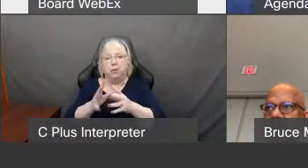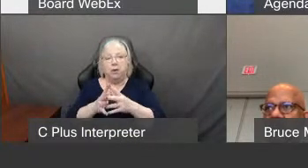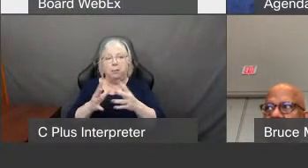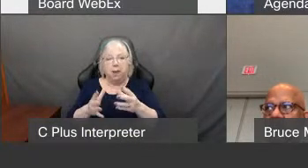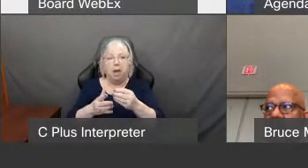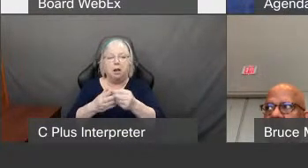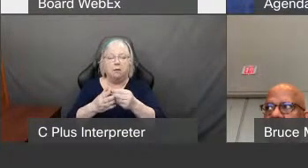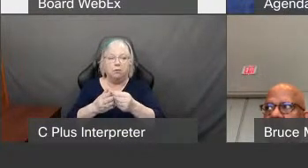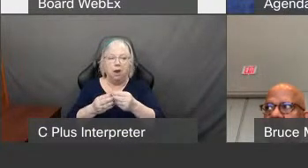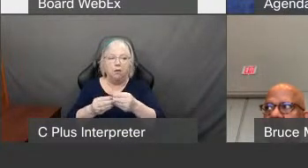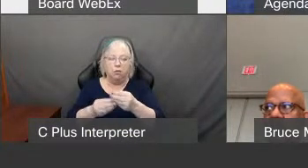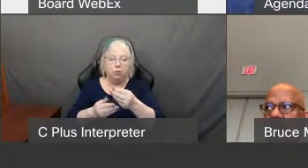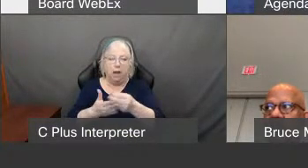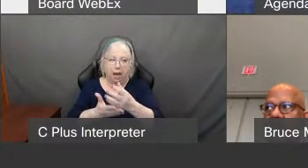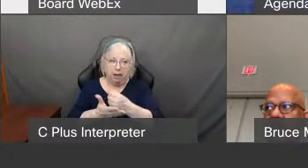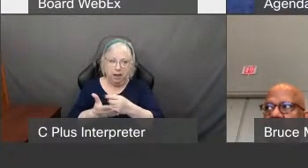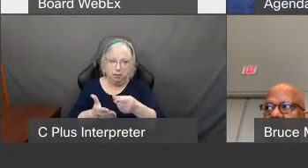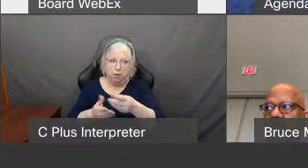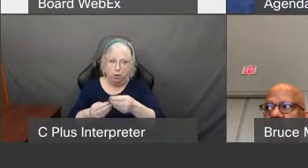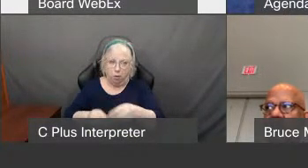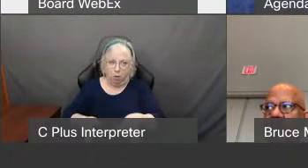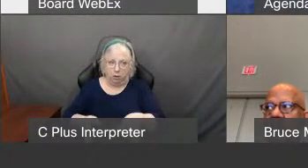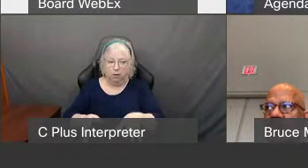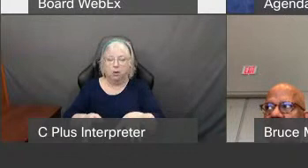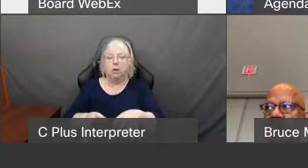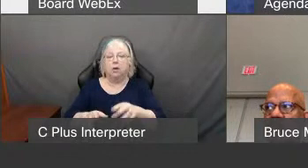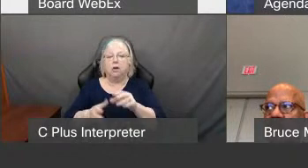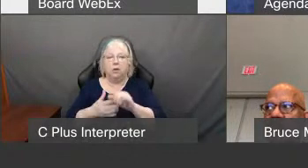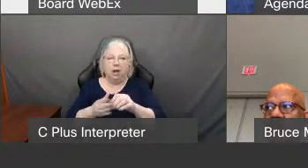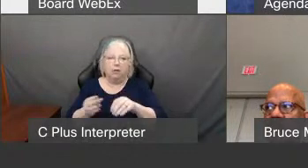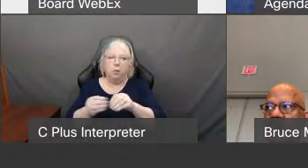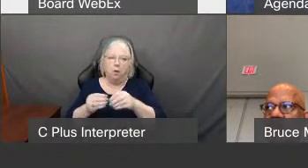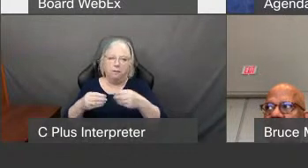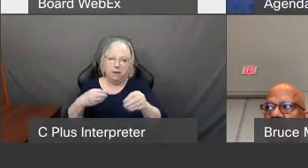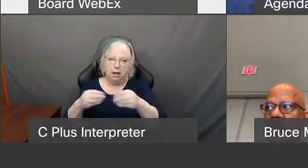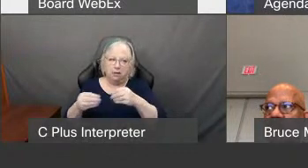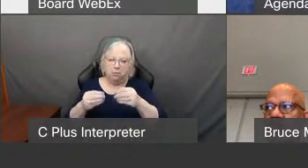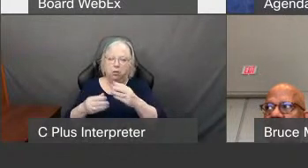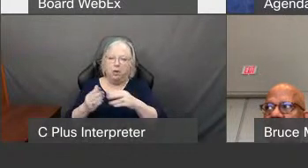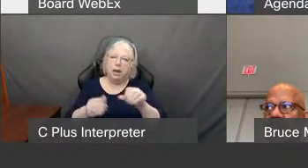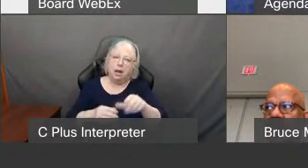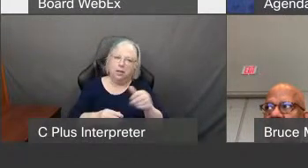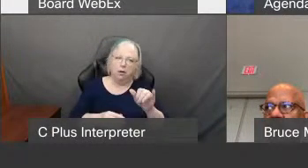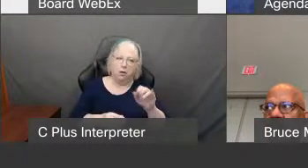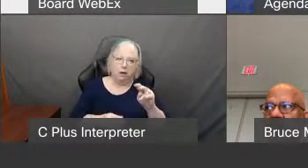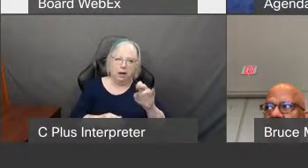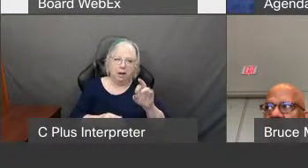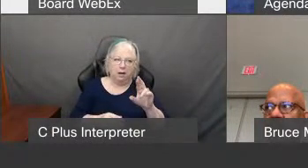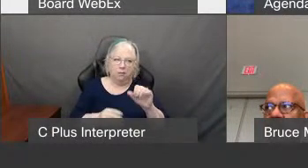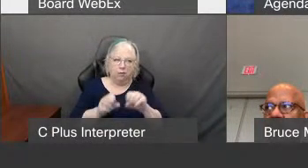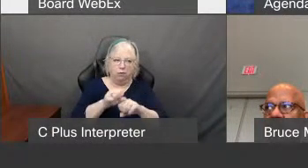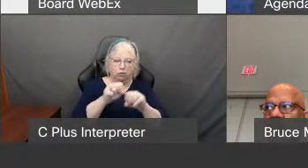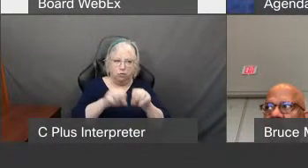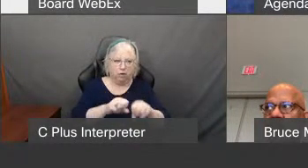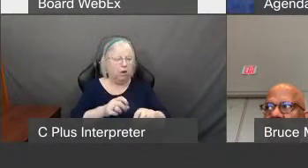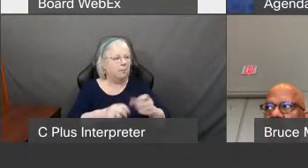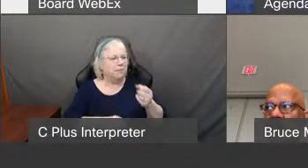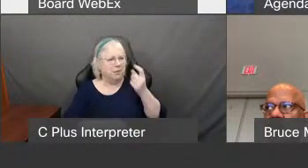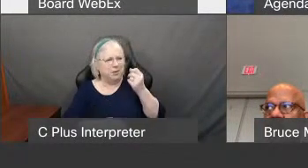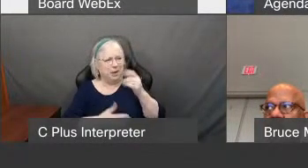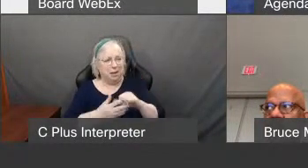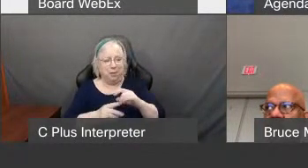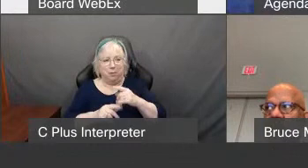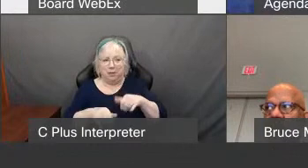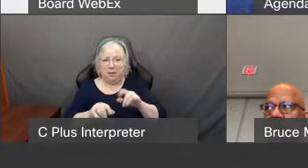lost revenue. So that's more flexible than the other infrastructure. I understand that, but we still can't figure that out until